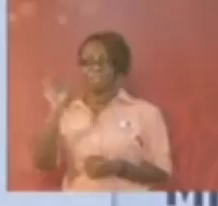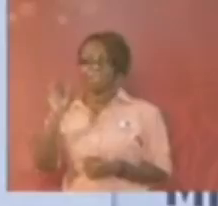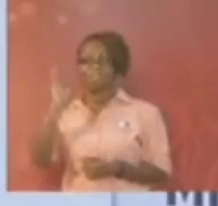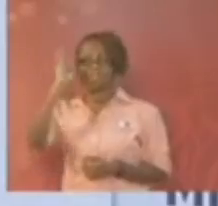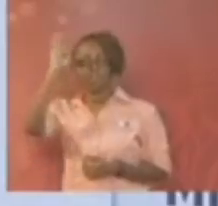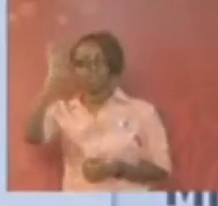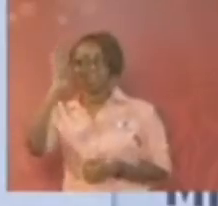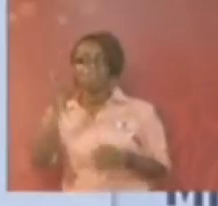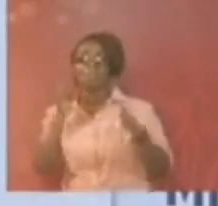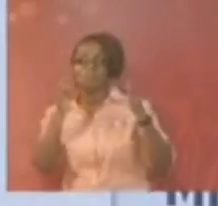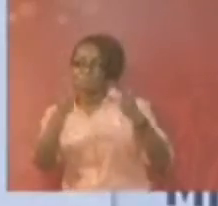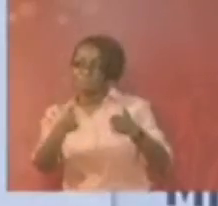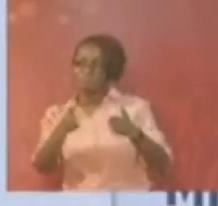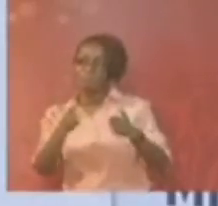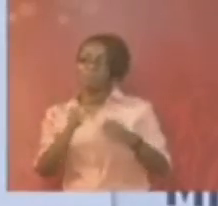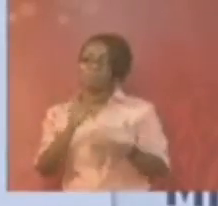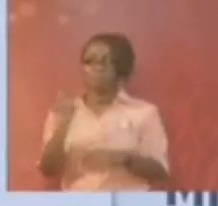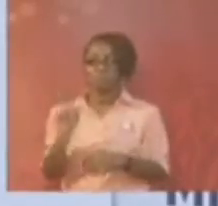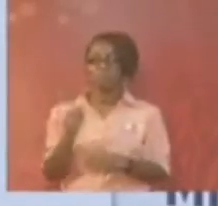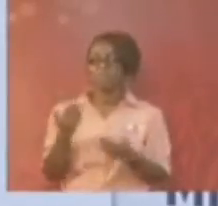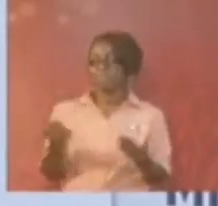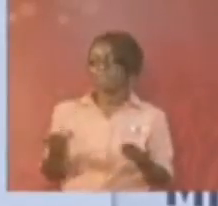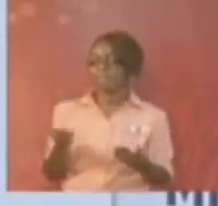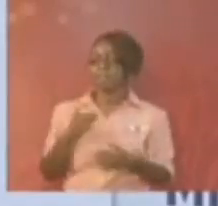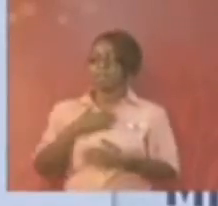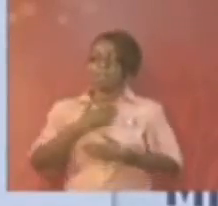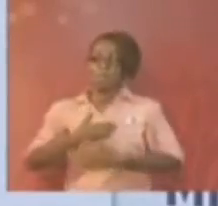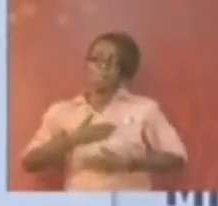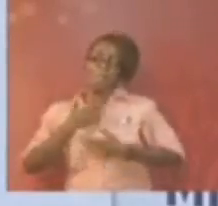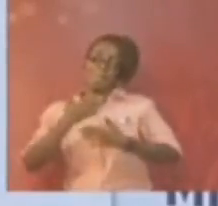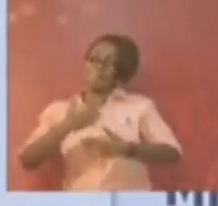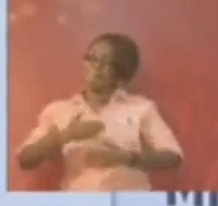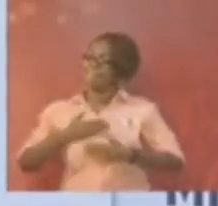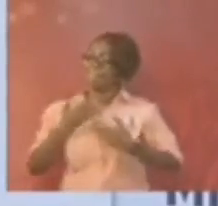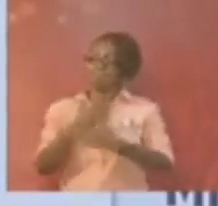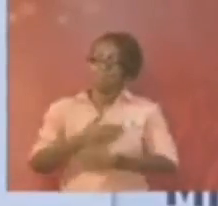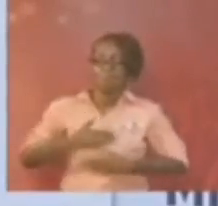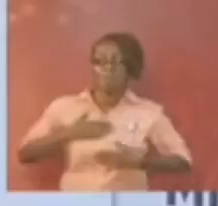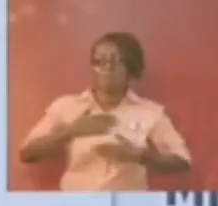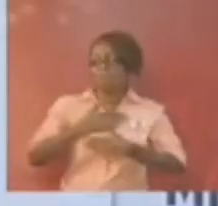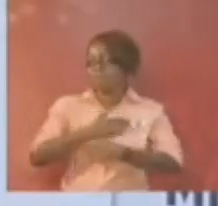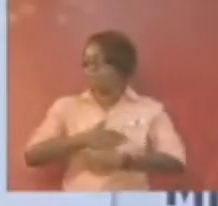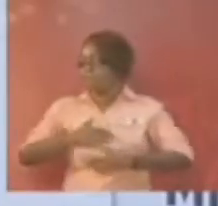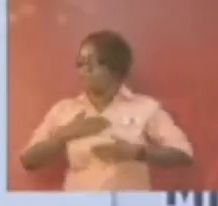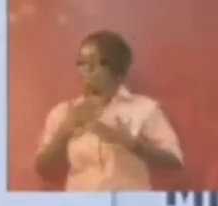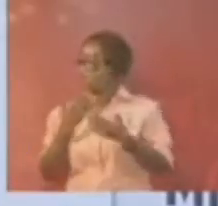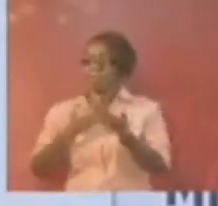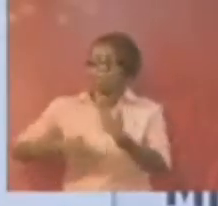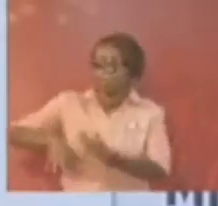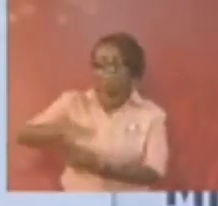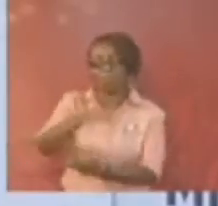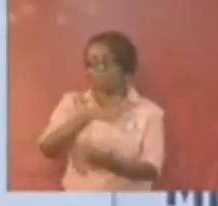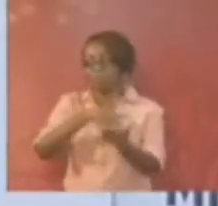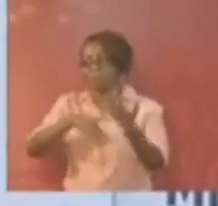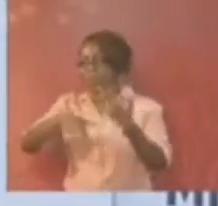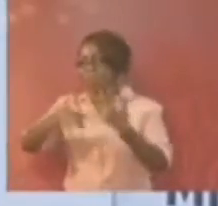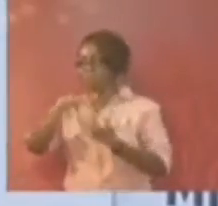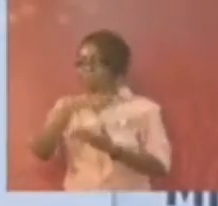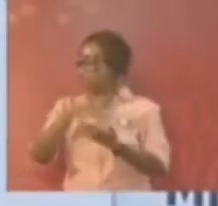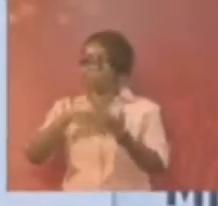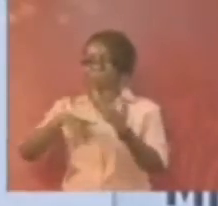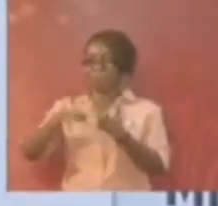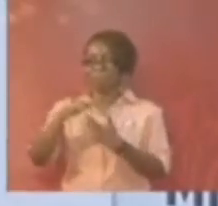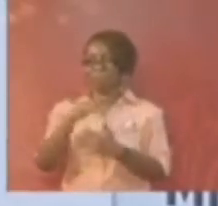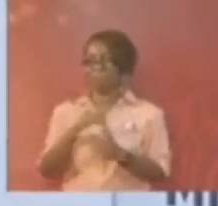that keep us happy, keep us engaged, keep us enjoying each